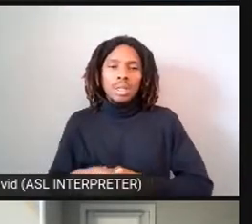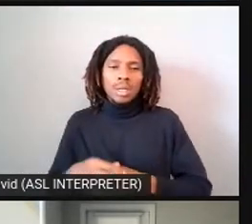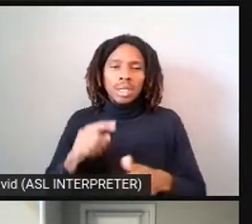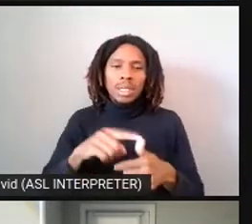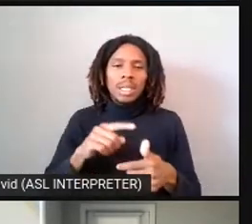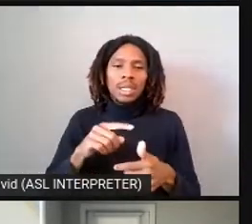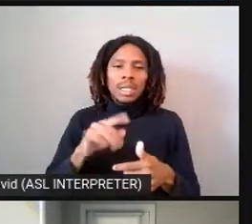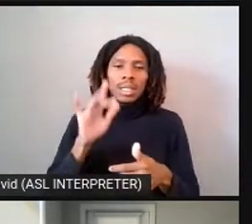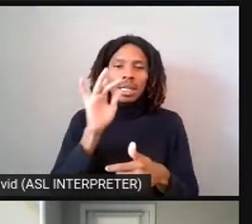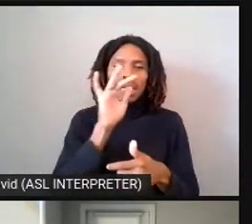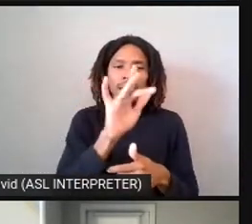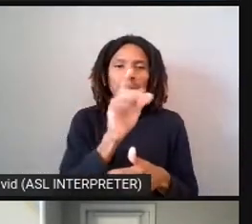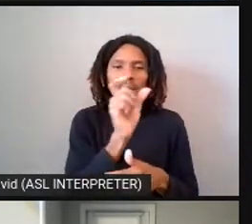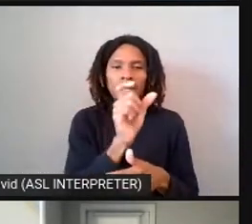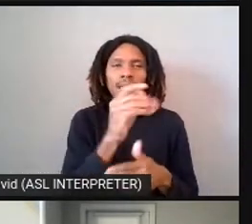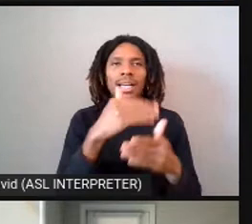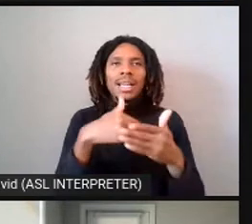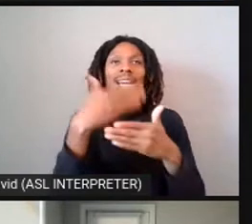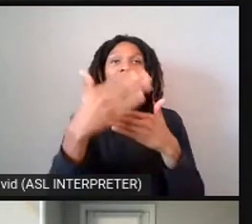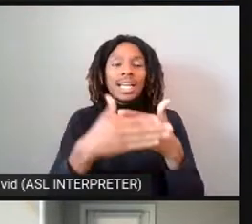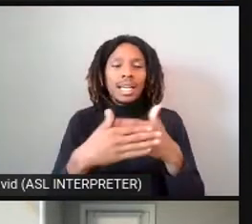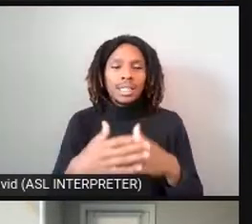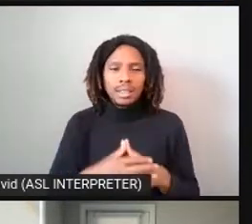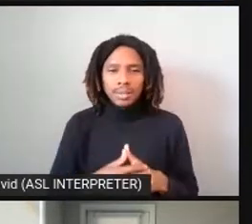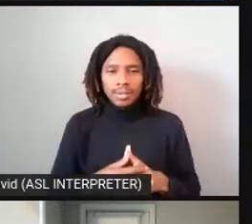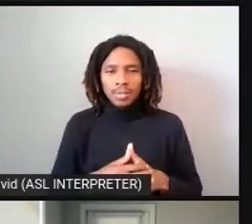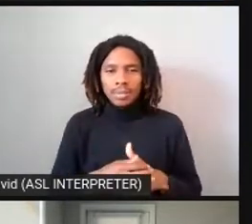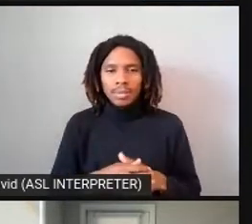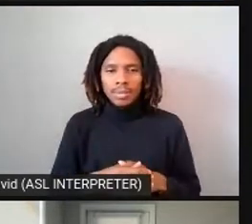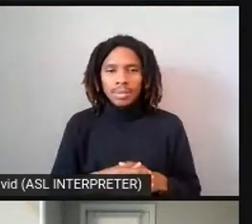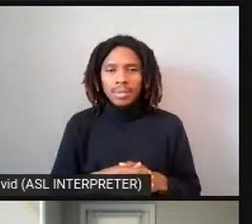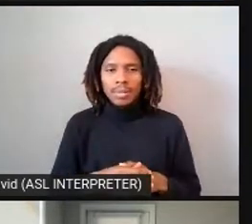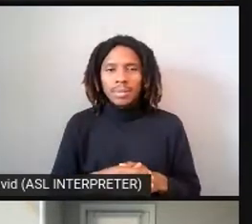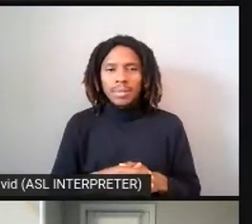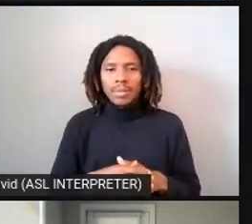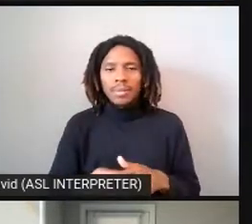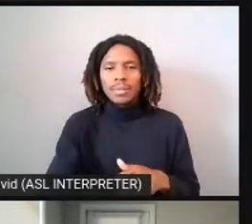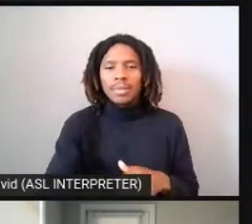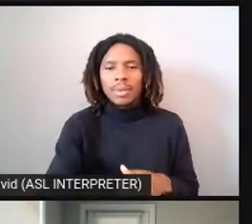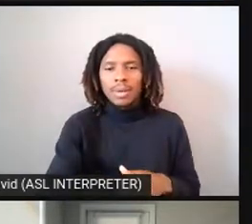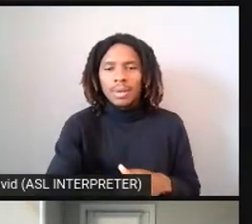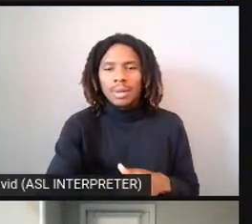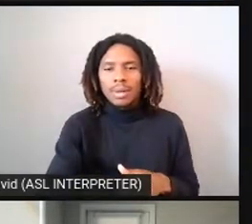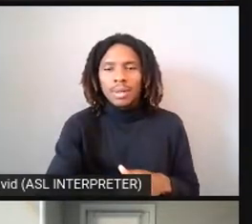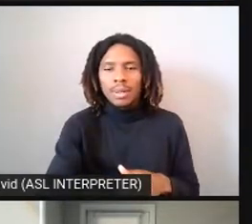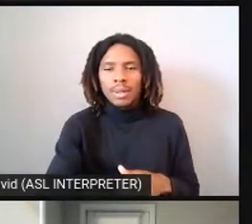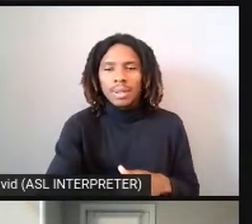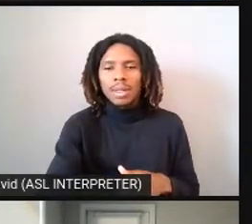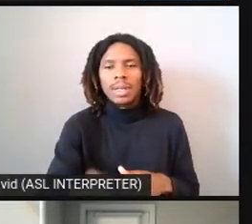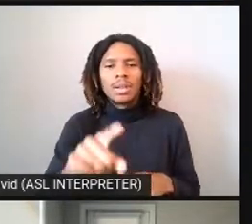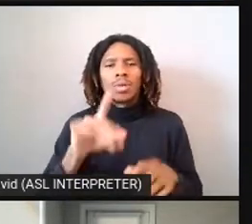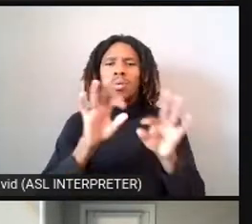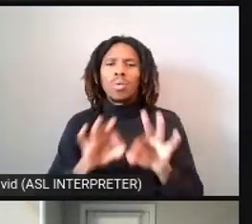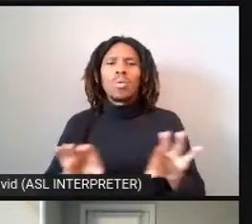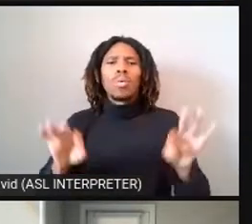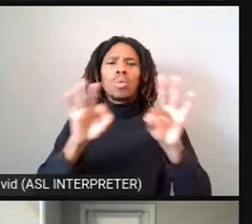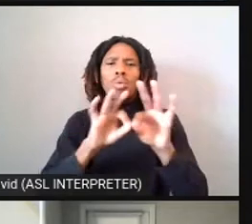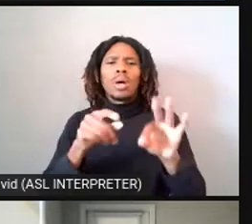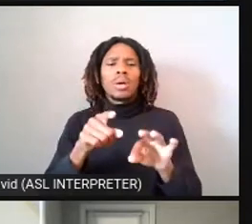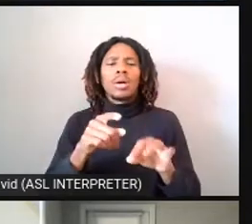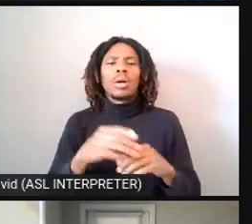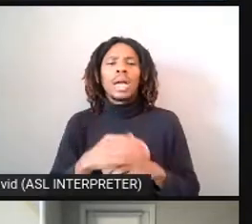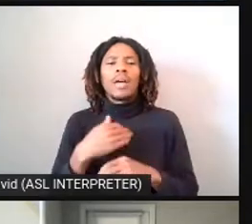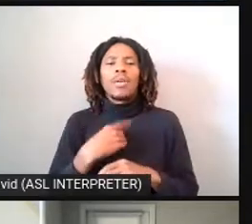and then you click on next. And this is one crucial aspect, right? We do have a prerequisite that